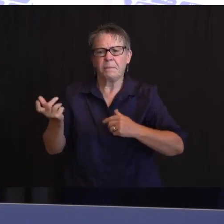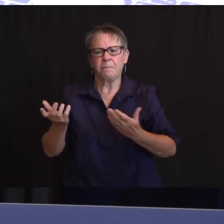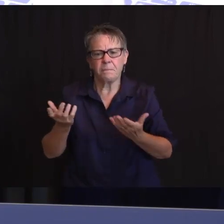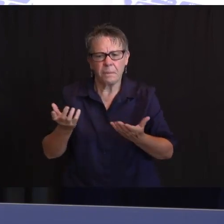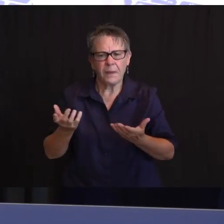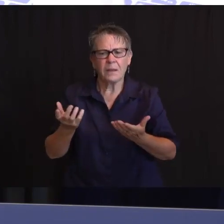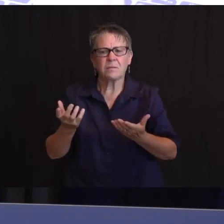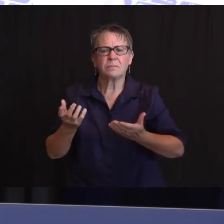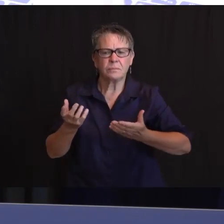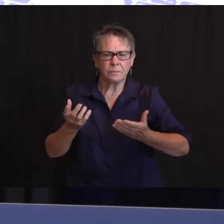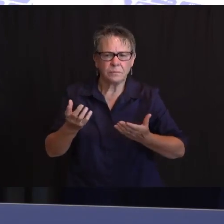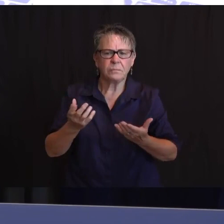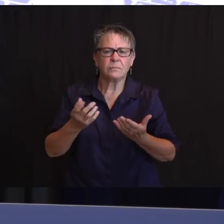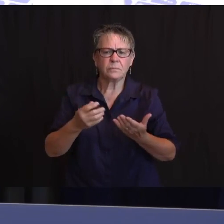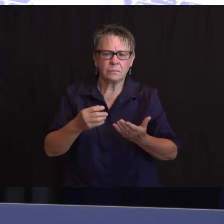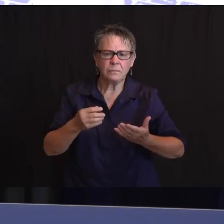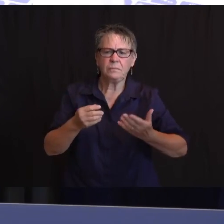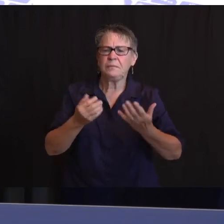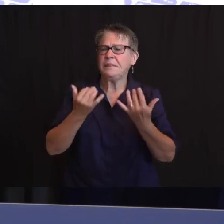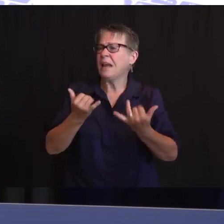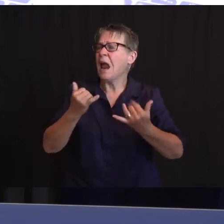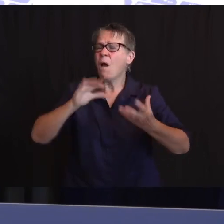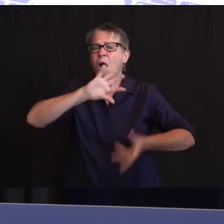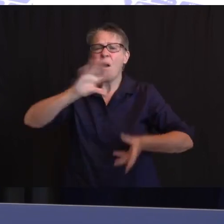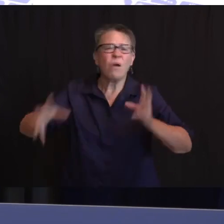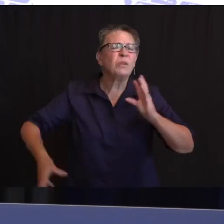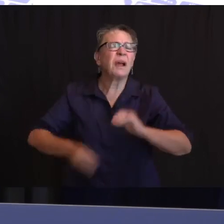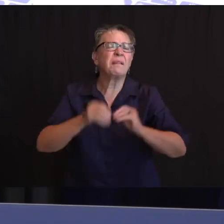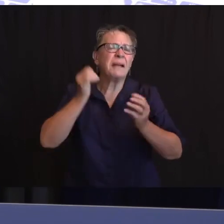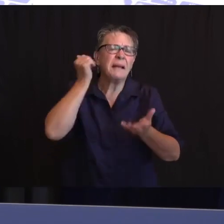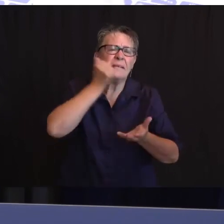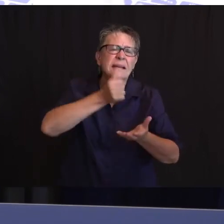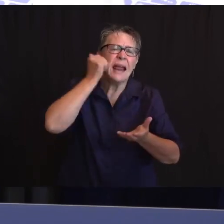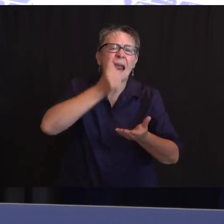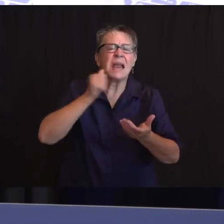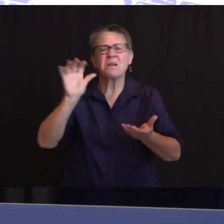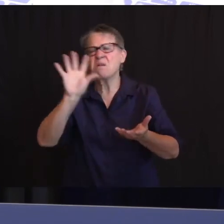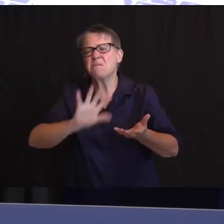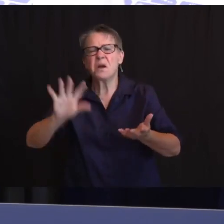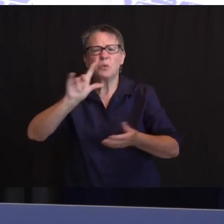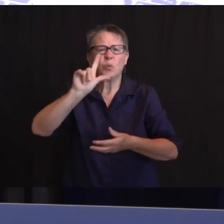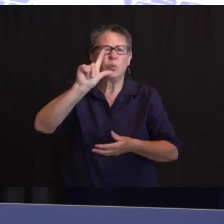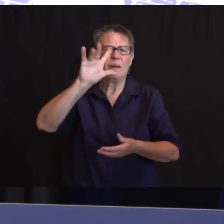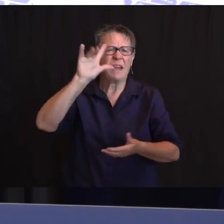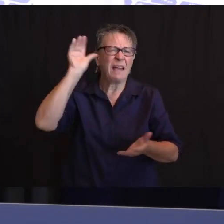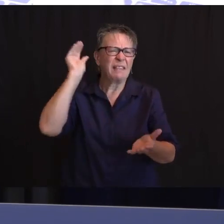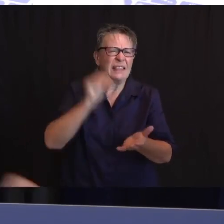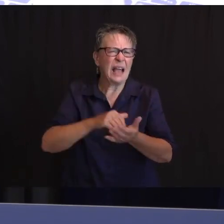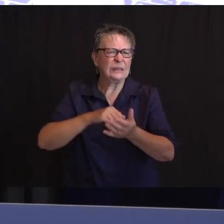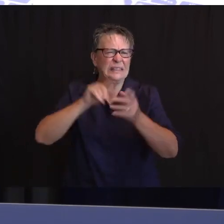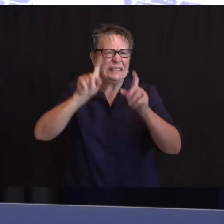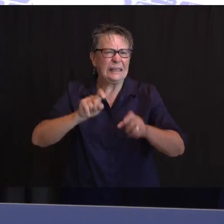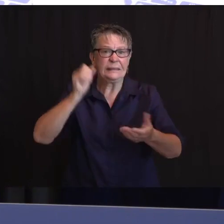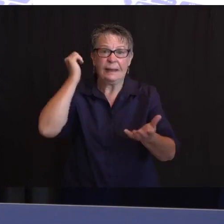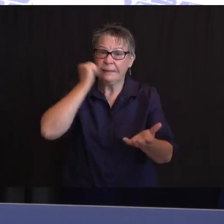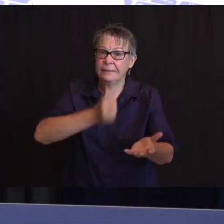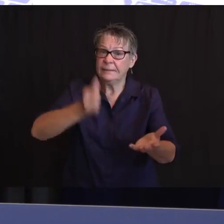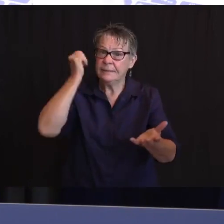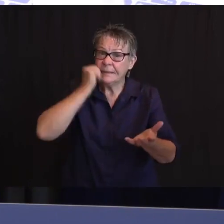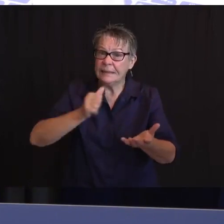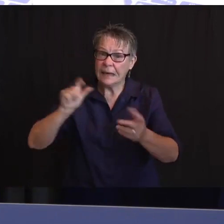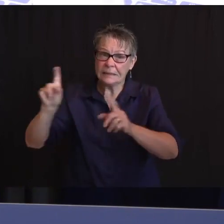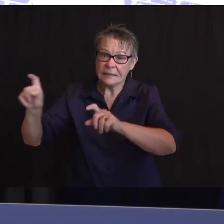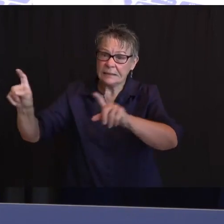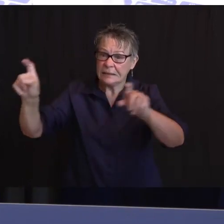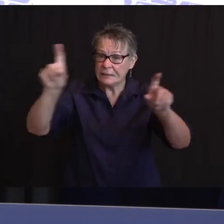vulnerable populations with long-term care as a priority. We have performed 587,000 tests